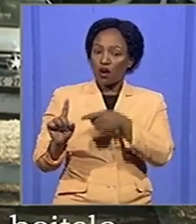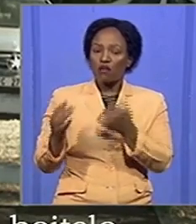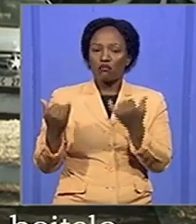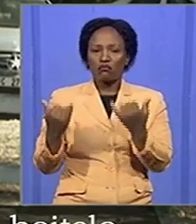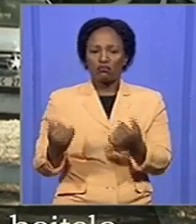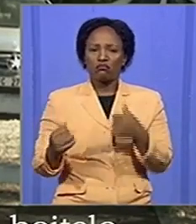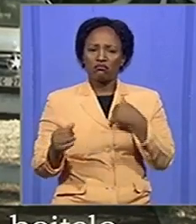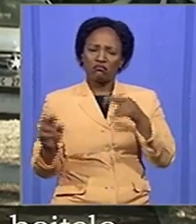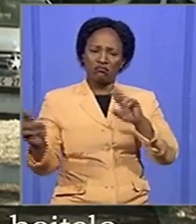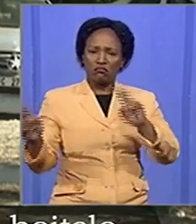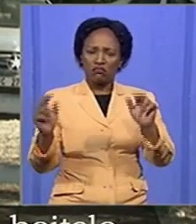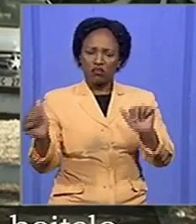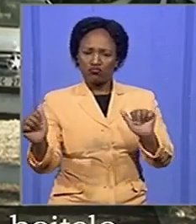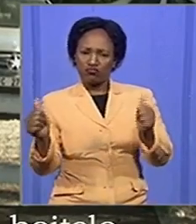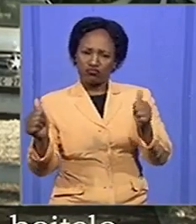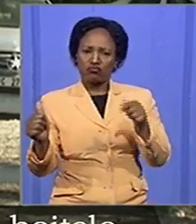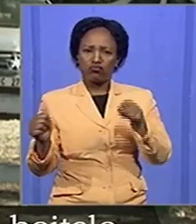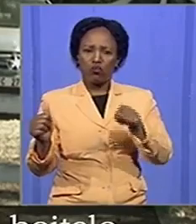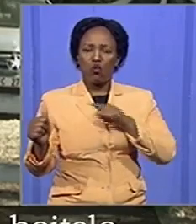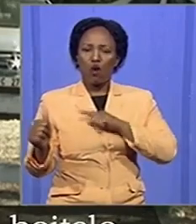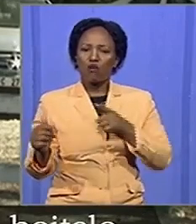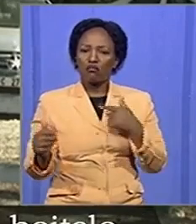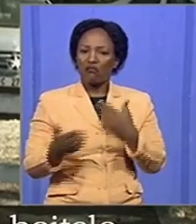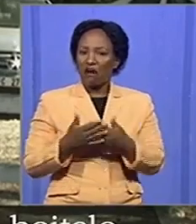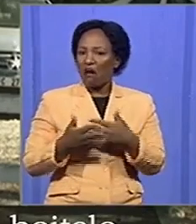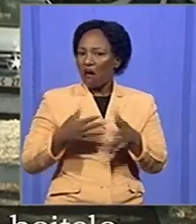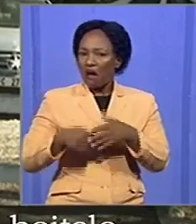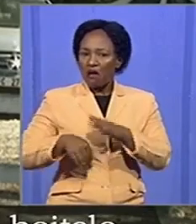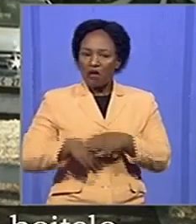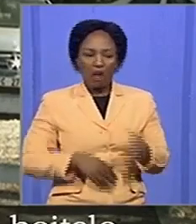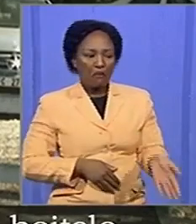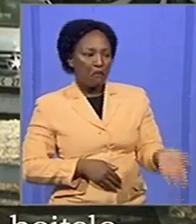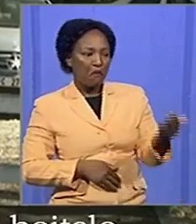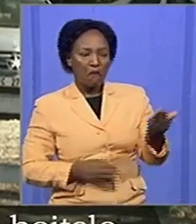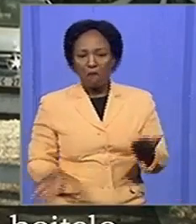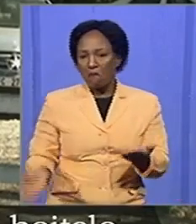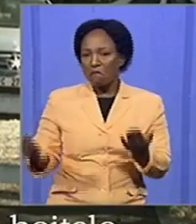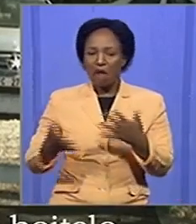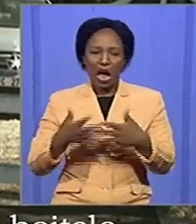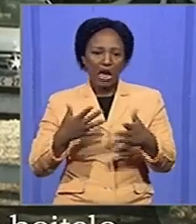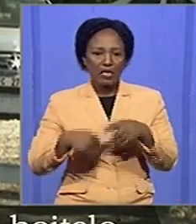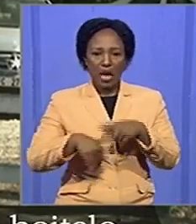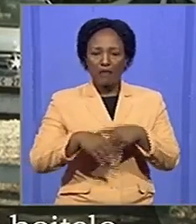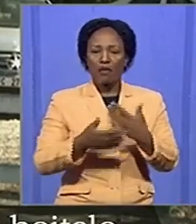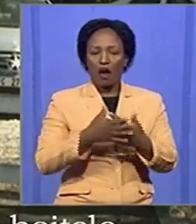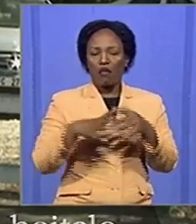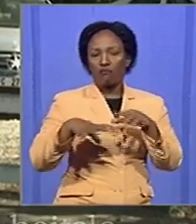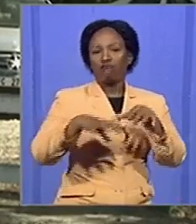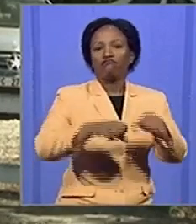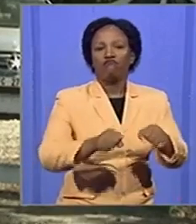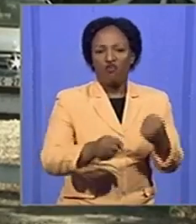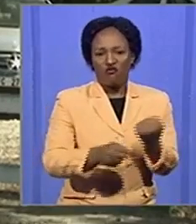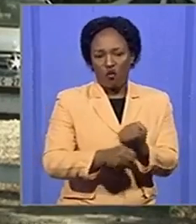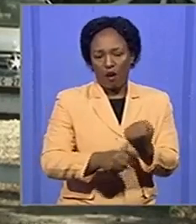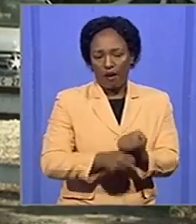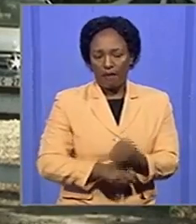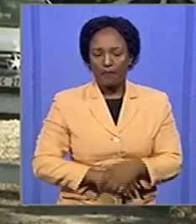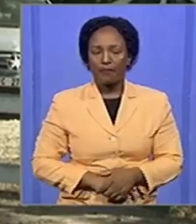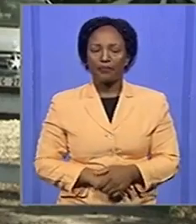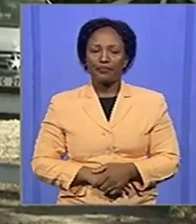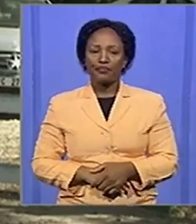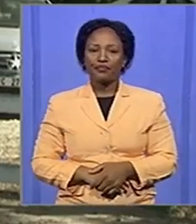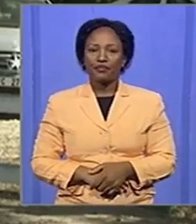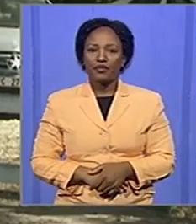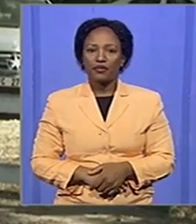a itukišitše ka mehla bjale ka morumi wa gore a ka rongwa kae goba kae ke mokgatlo boo. Nna ke Koketšo Motau wa ditaba tša